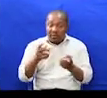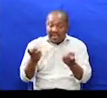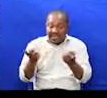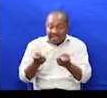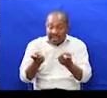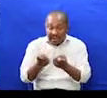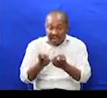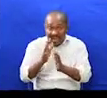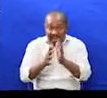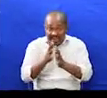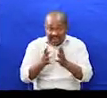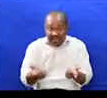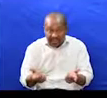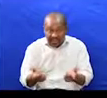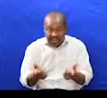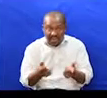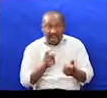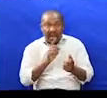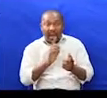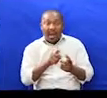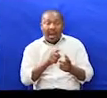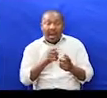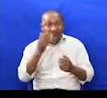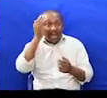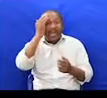all aspects. When we say in all aspects, what do